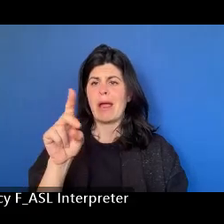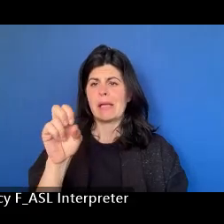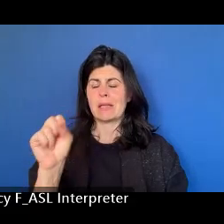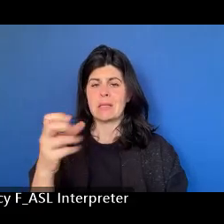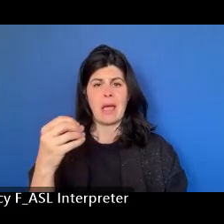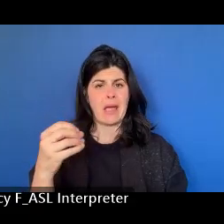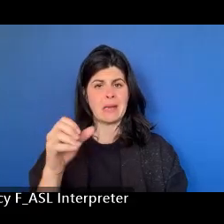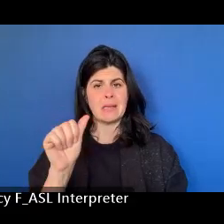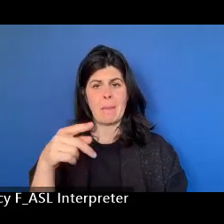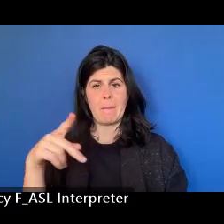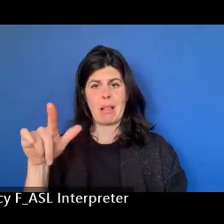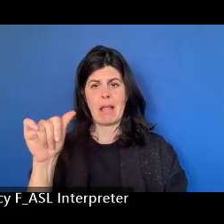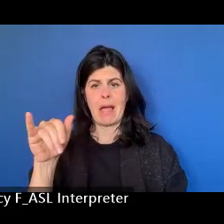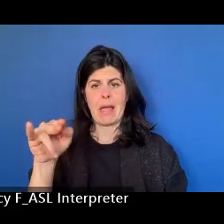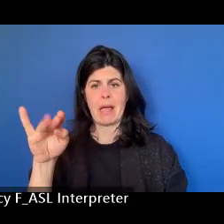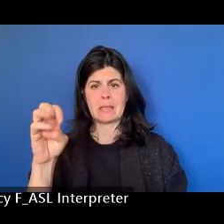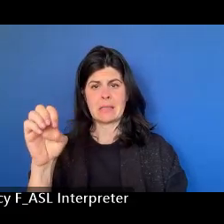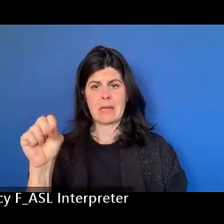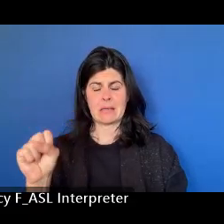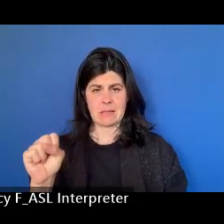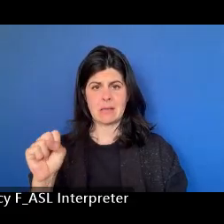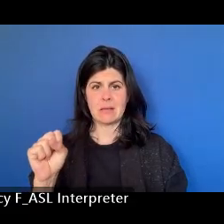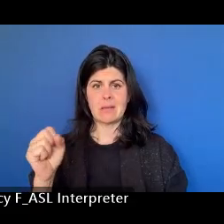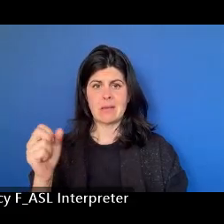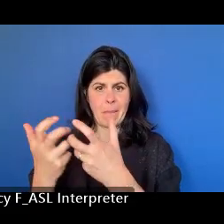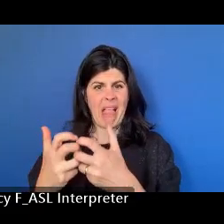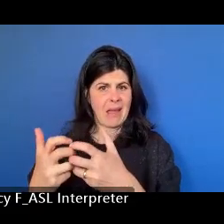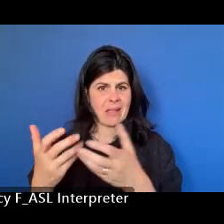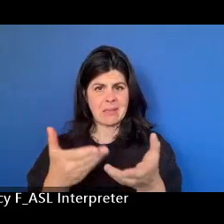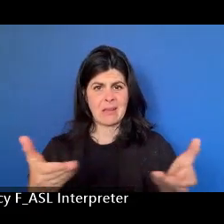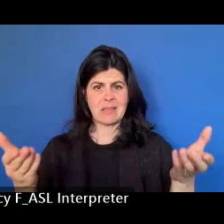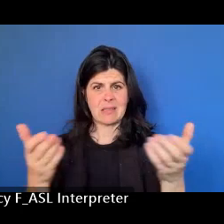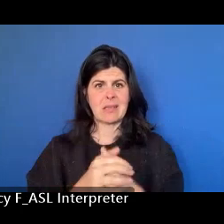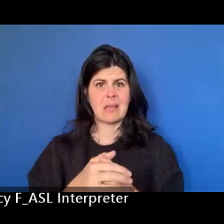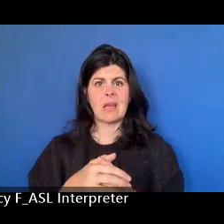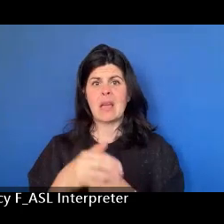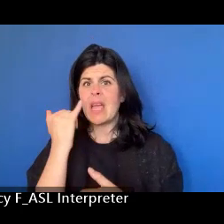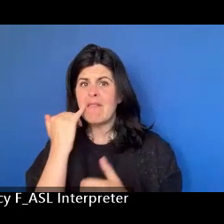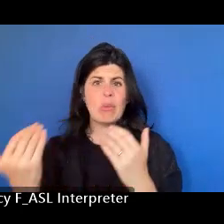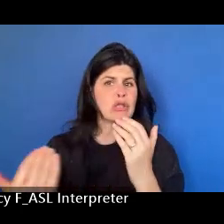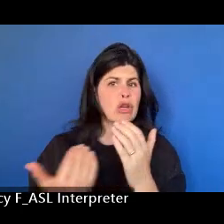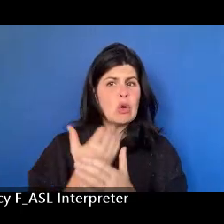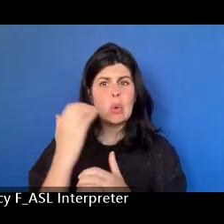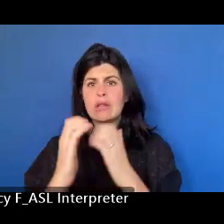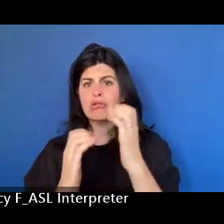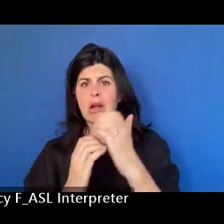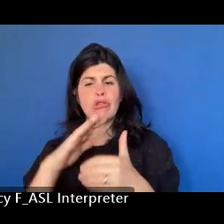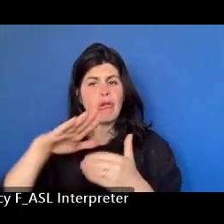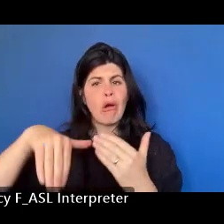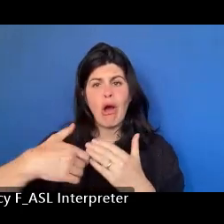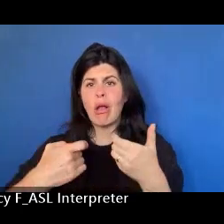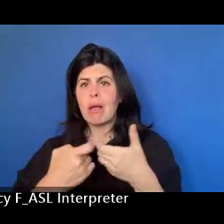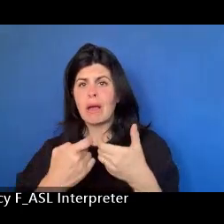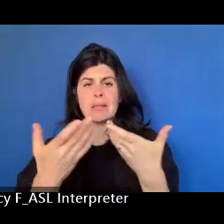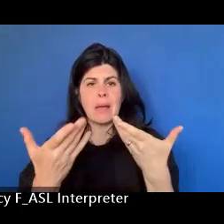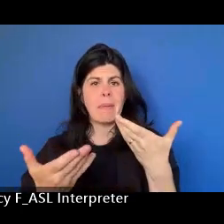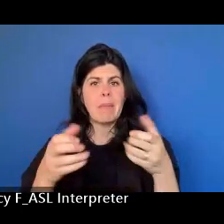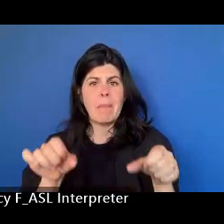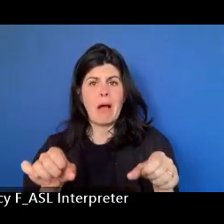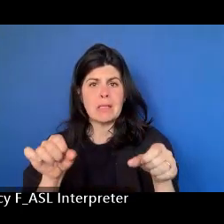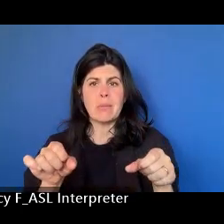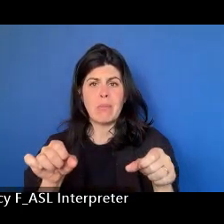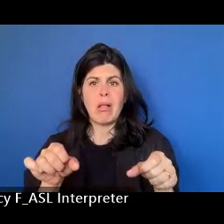sense to implement this as a requirement of all electric on new construction, and even possible conversion